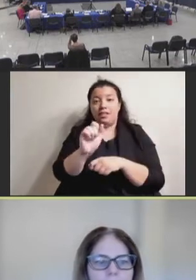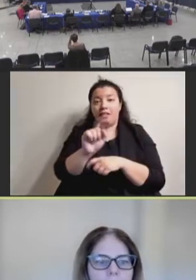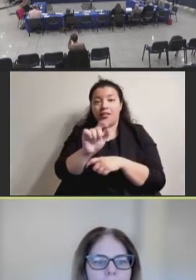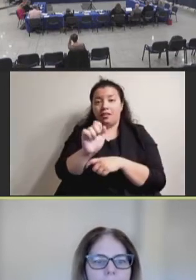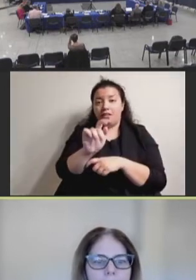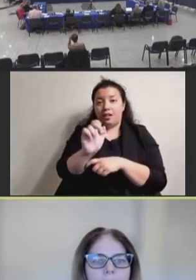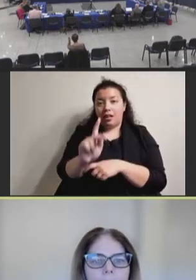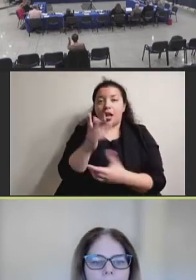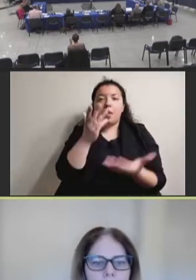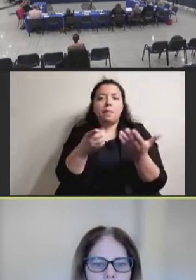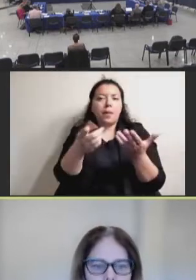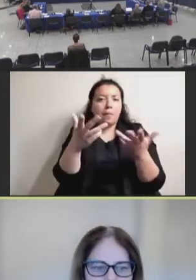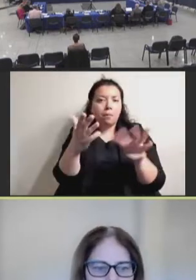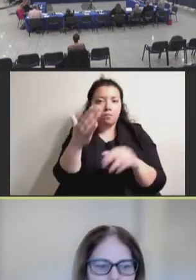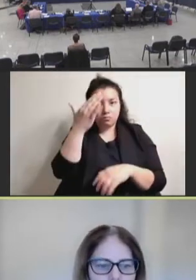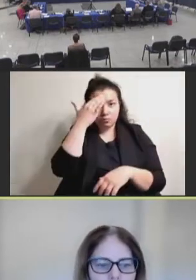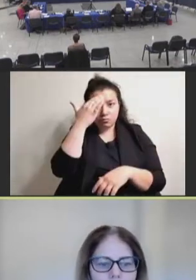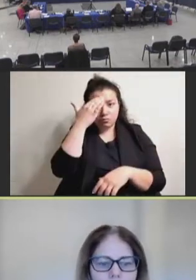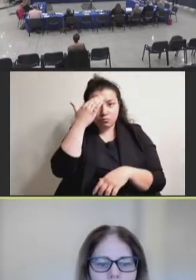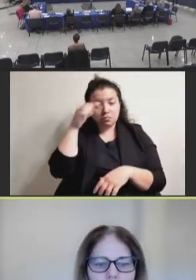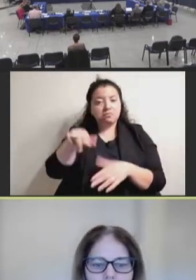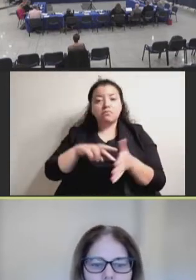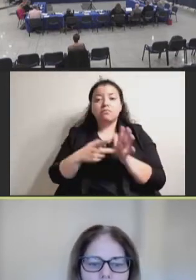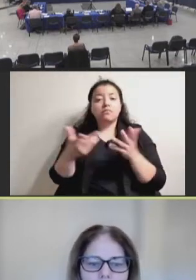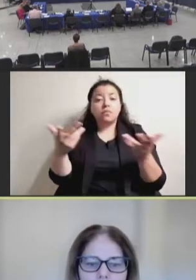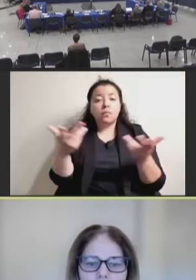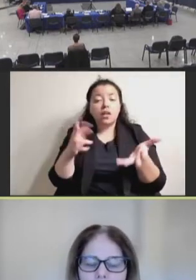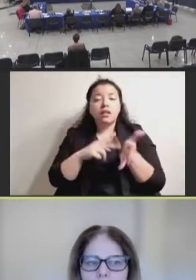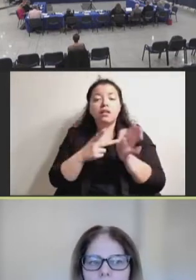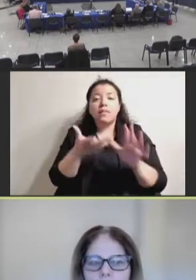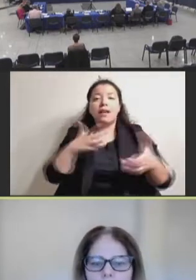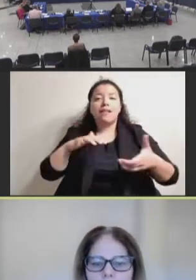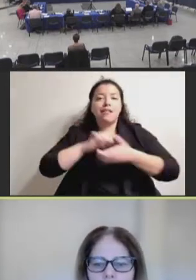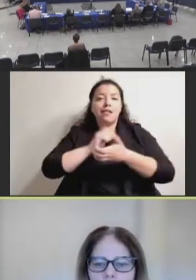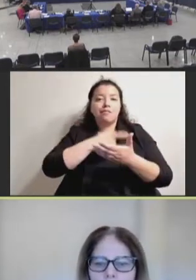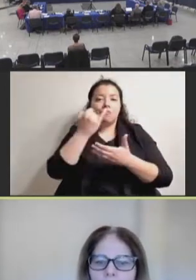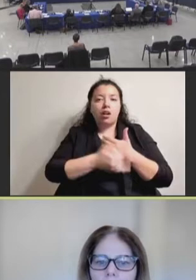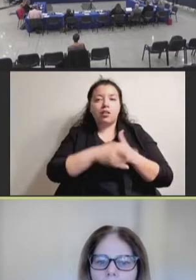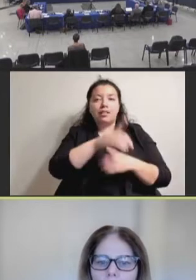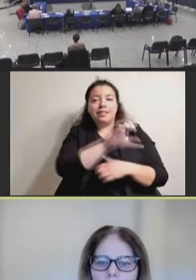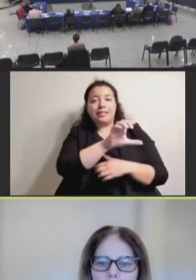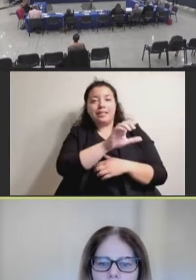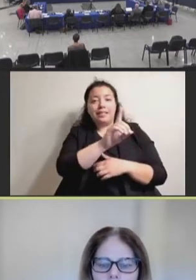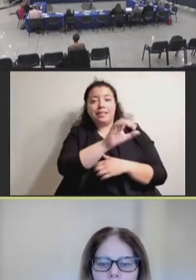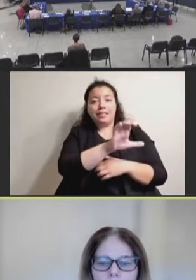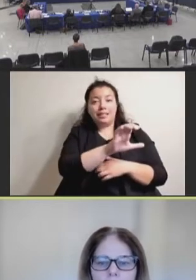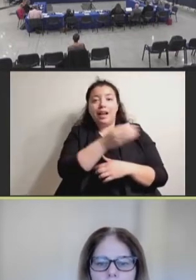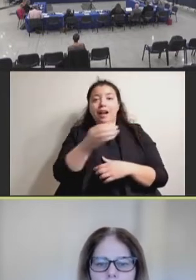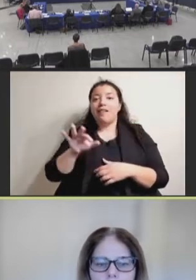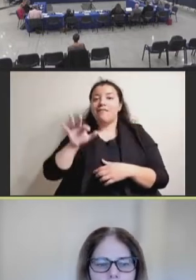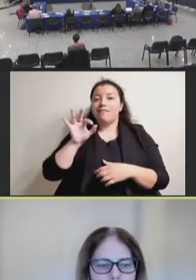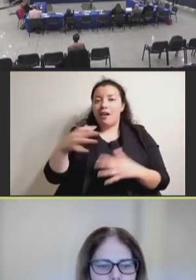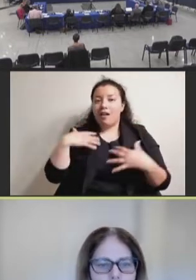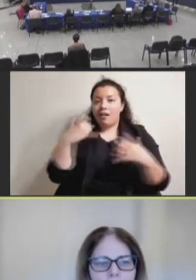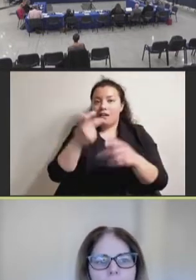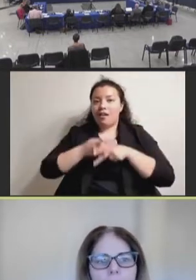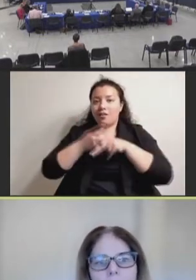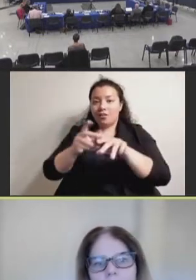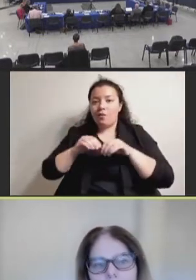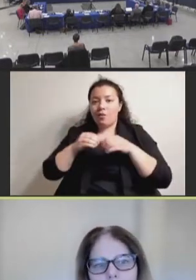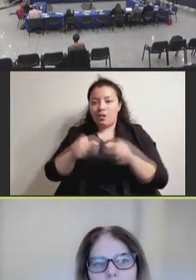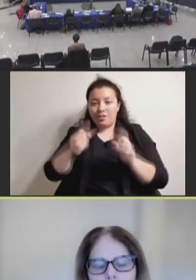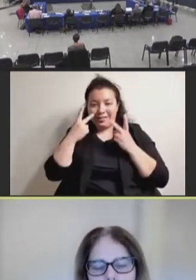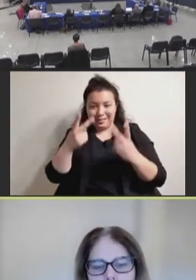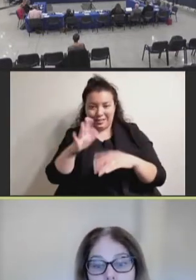aware, it's a collaborative project between the CDC and 9 integrated healthcare organizations shown here on the map. It